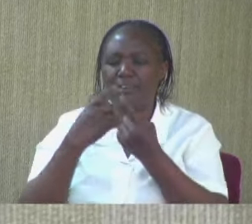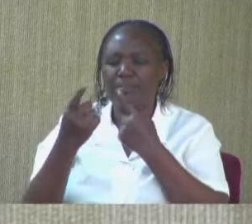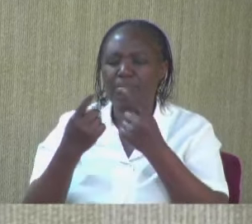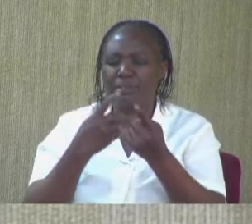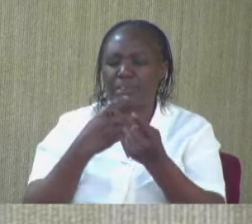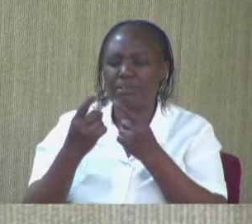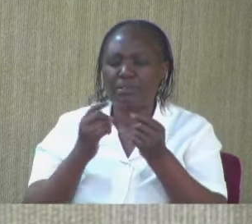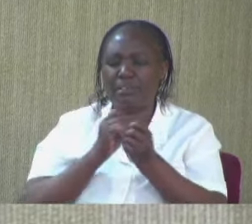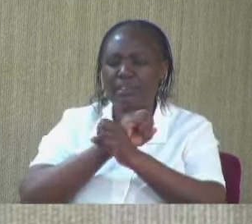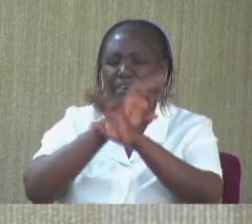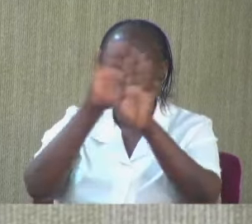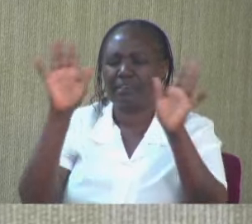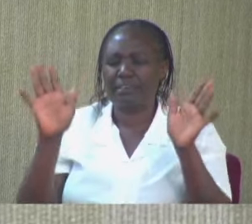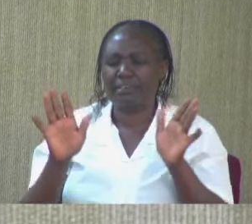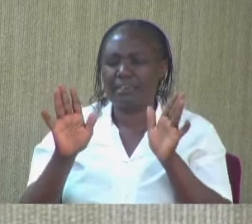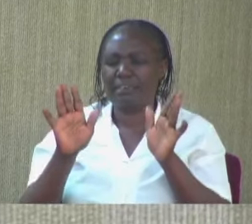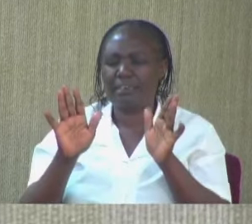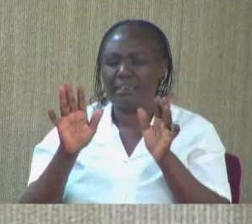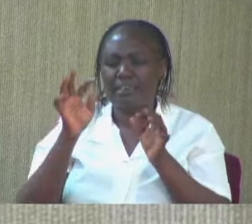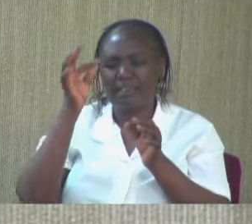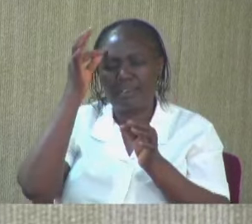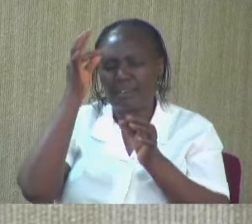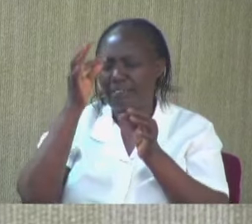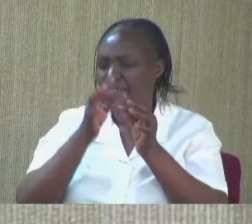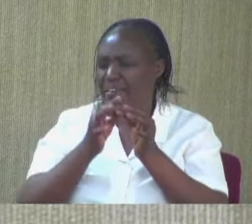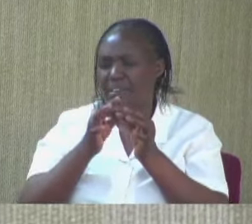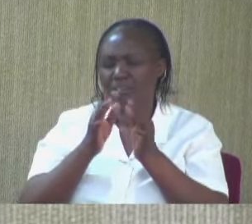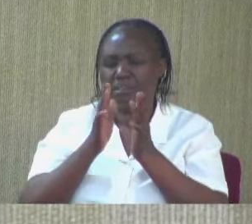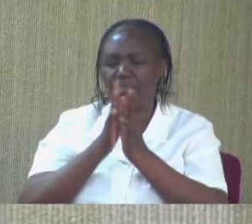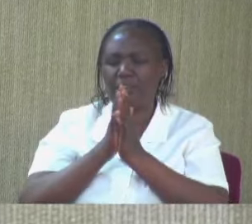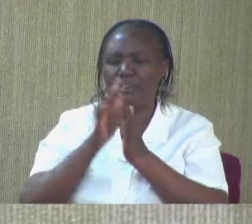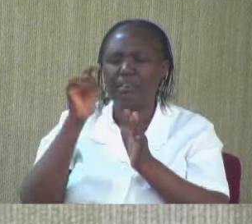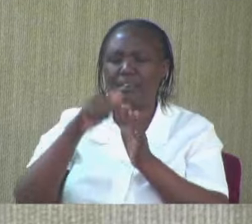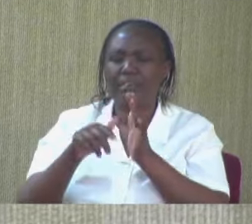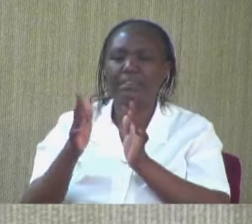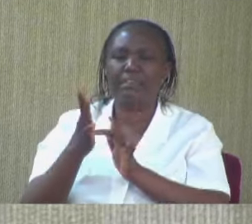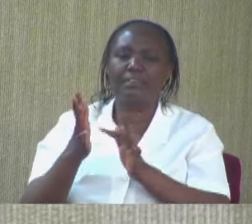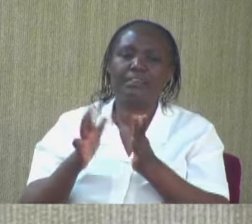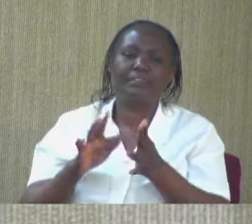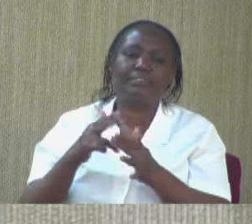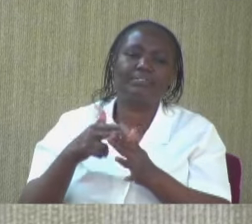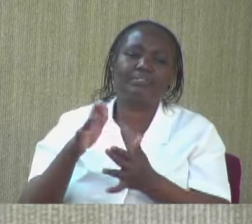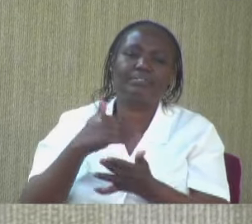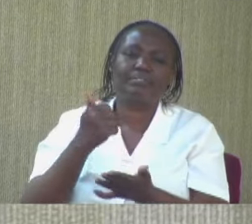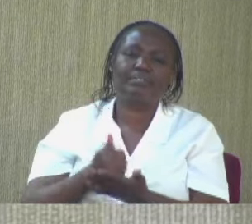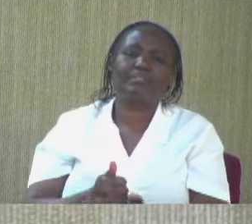clarity. By faith we pray, in Jesus' name. Amen.